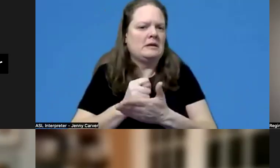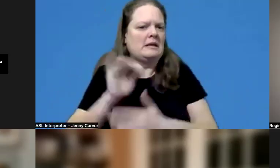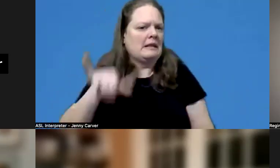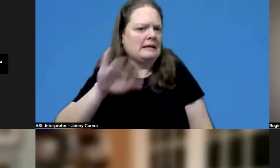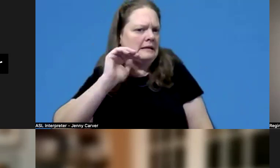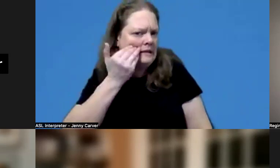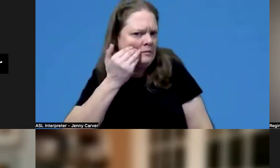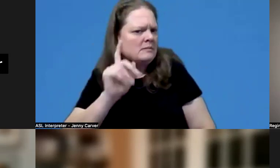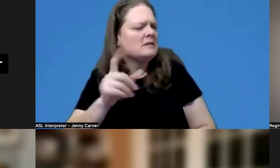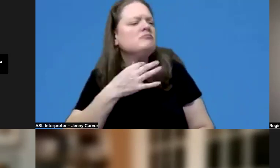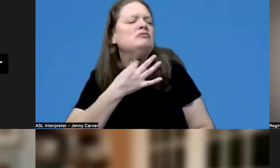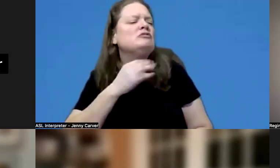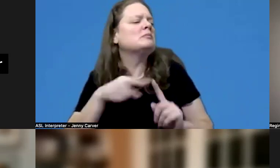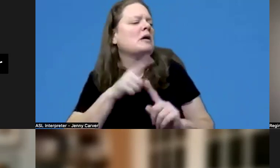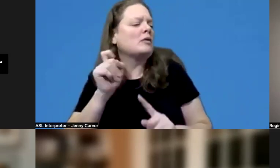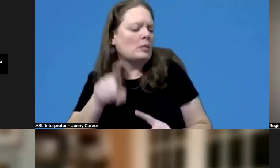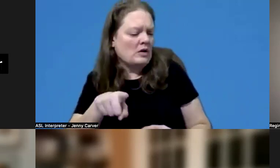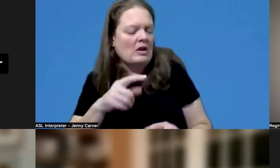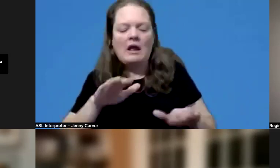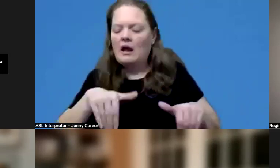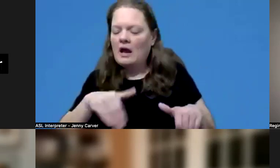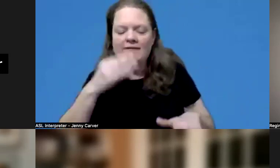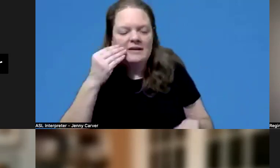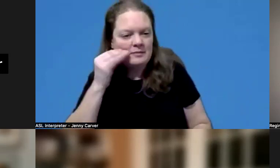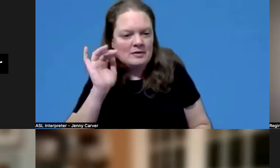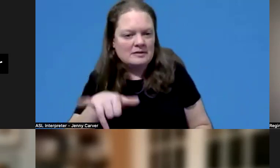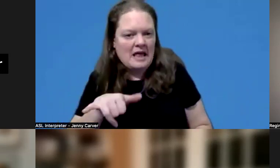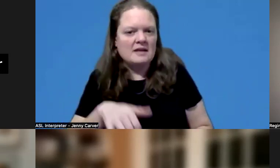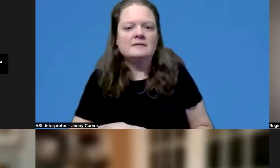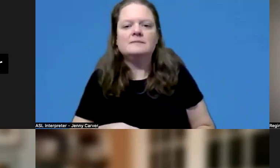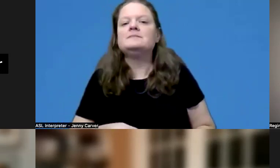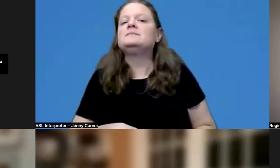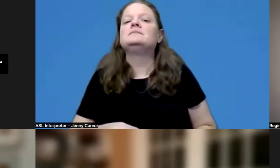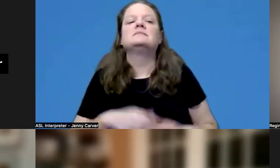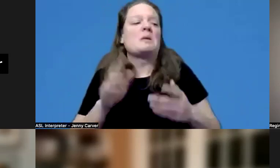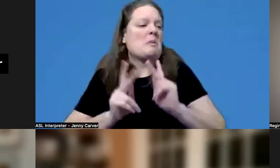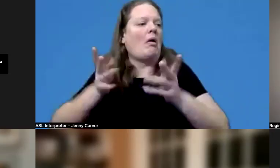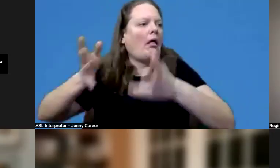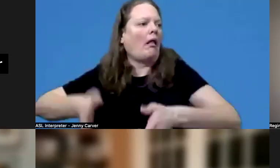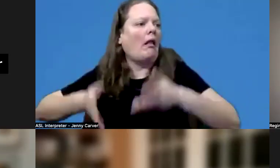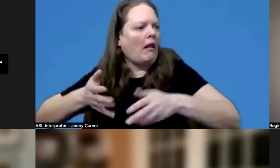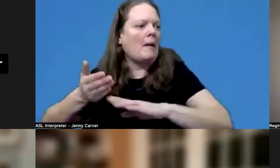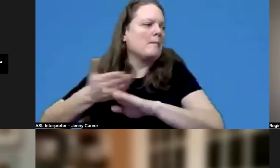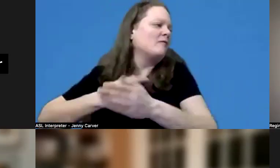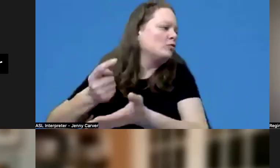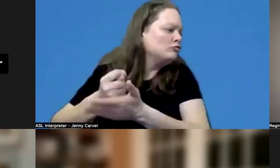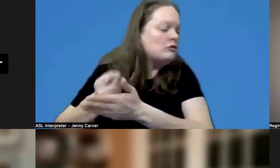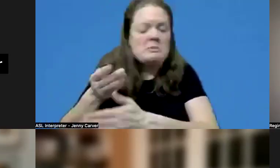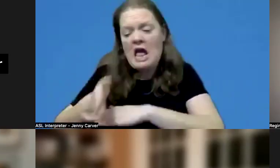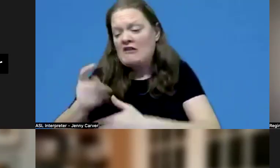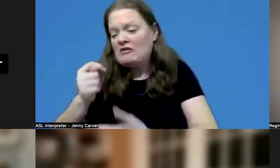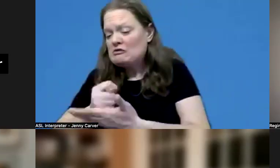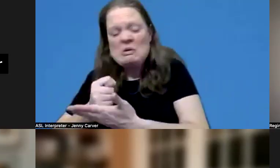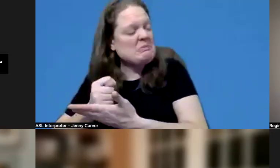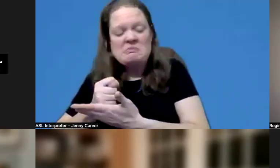be referring to. We haven't had loitering outside the building before people go in or after they